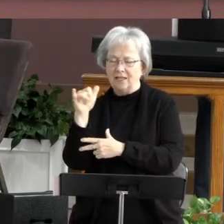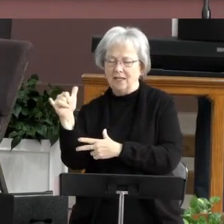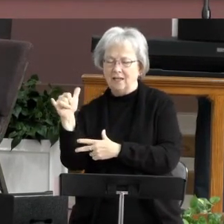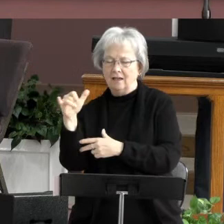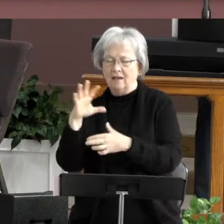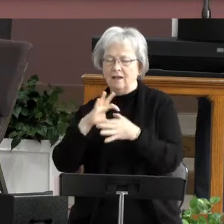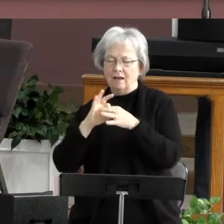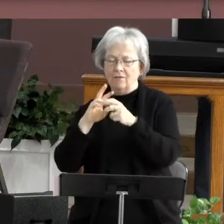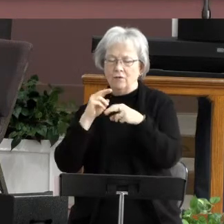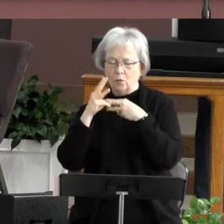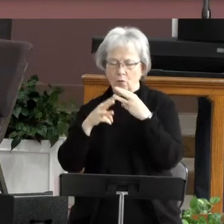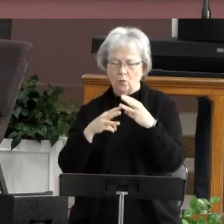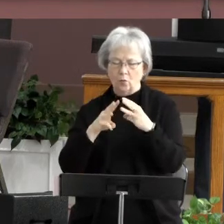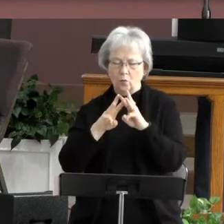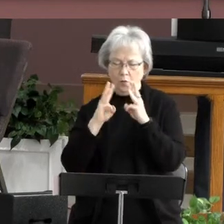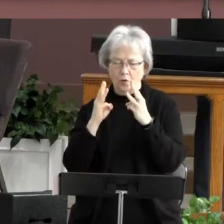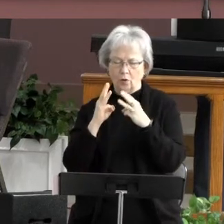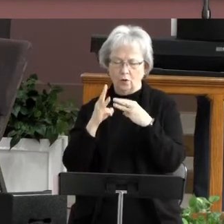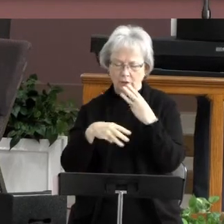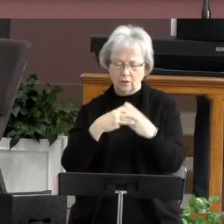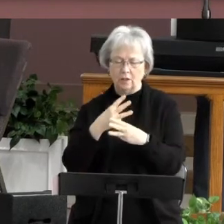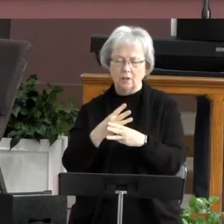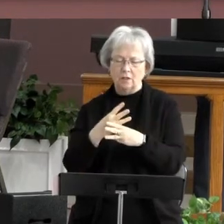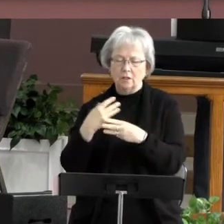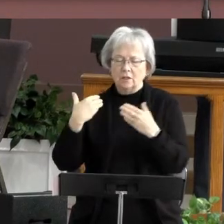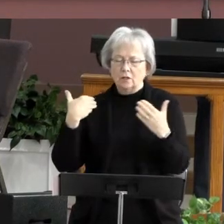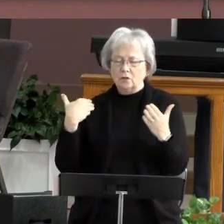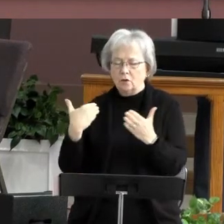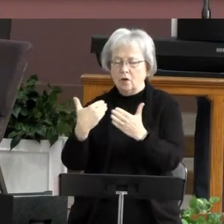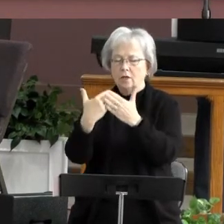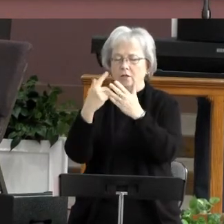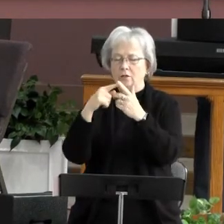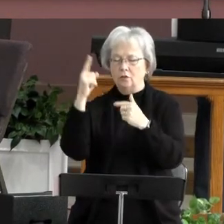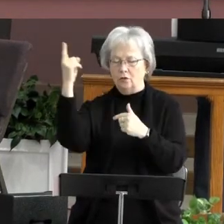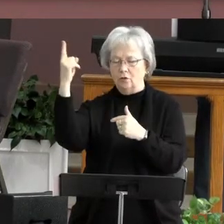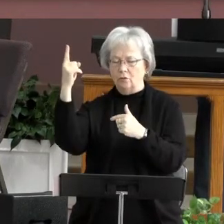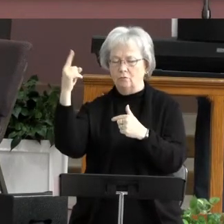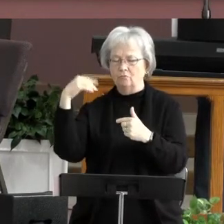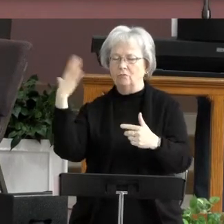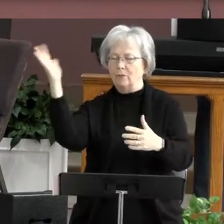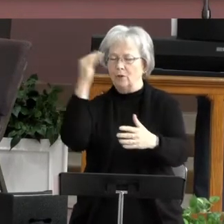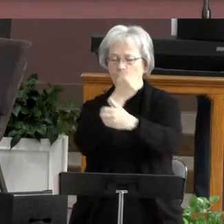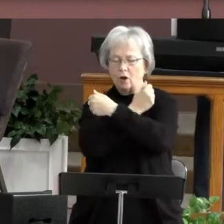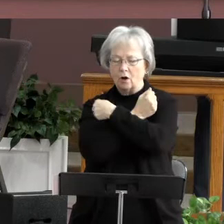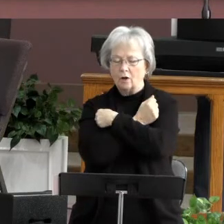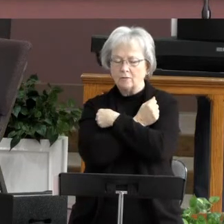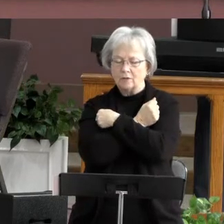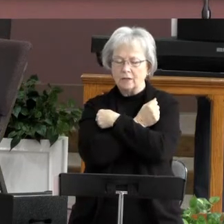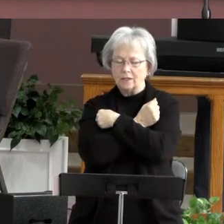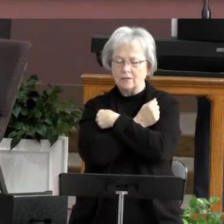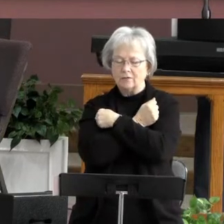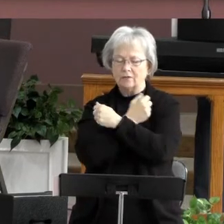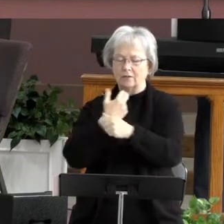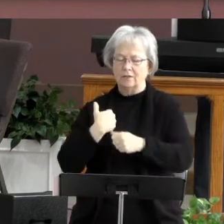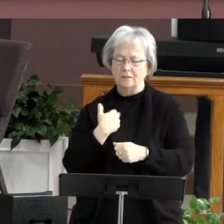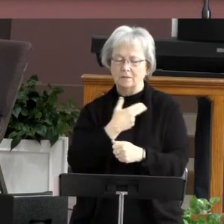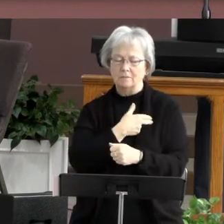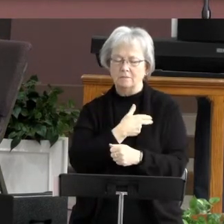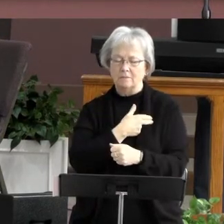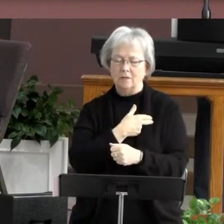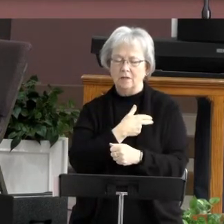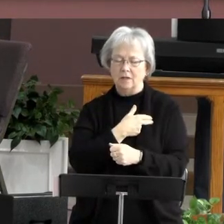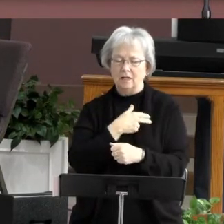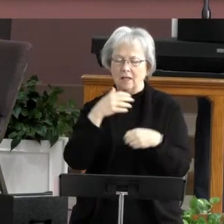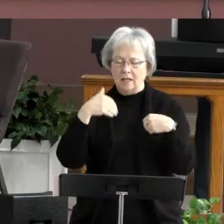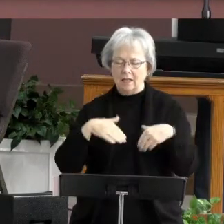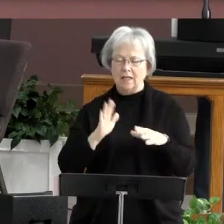draw us to You. Wrap Your arms around us and love on us this morning. And may our worship be